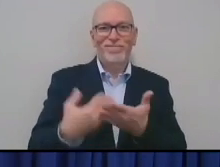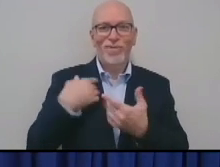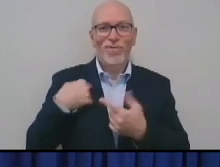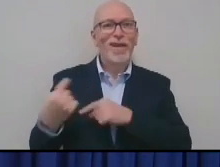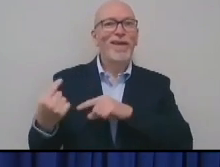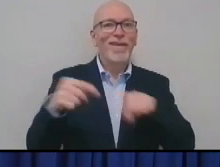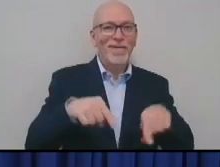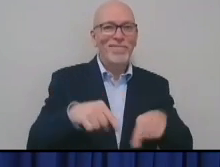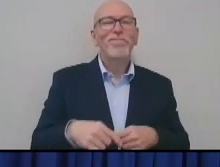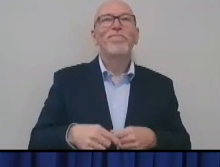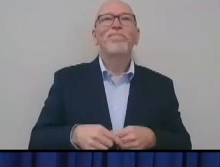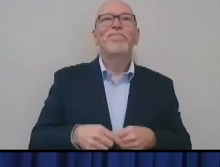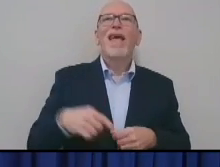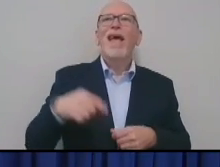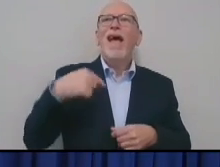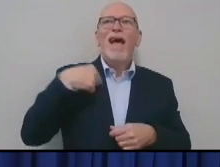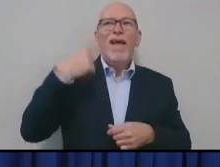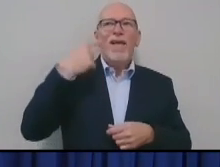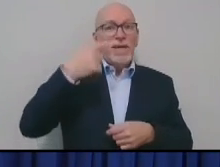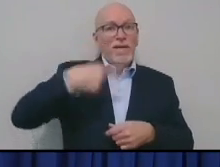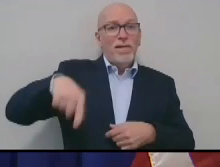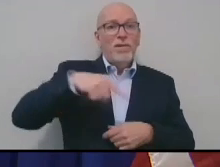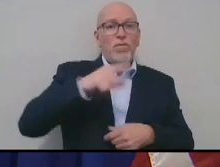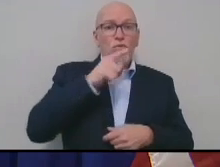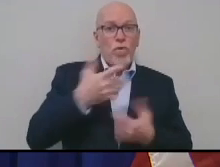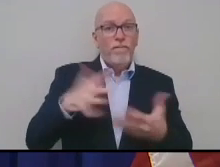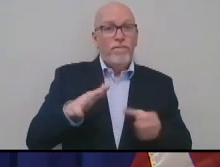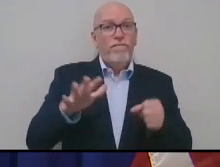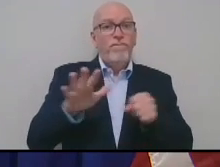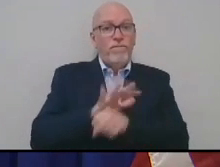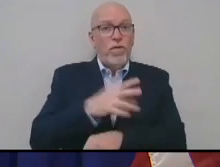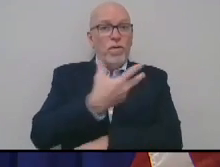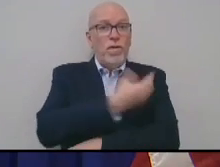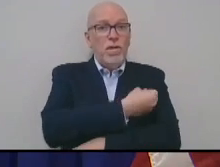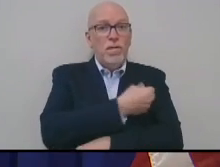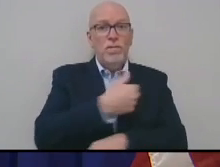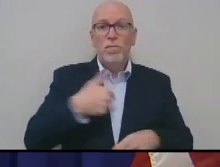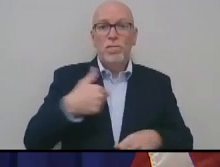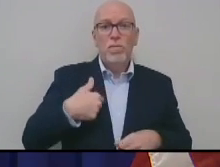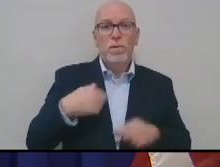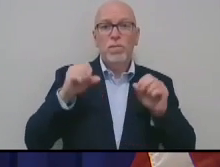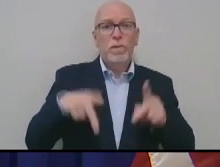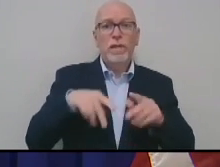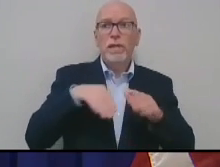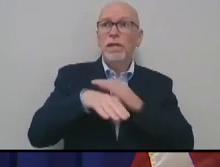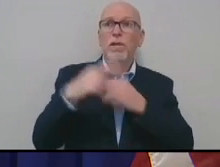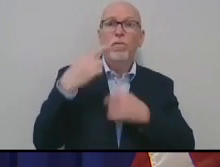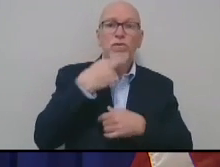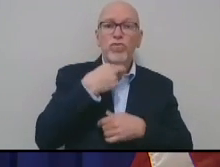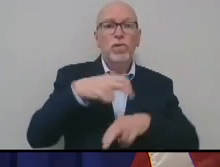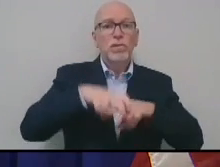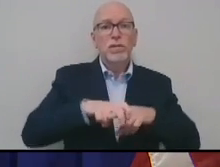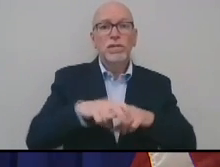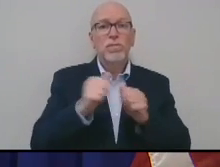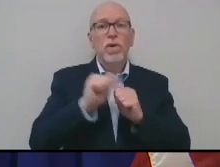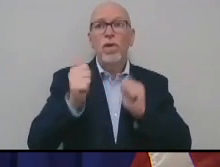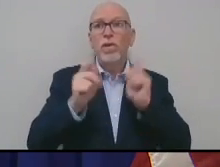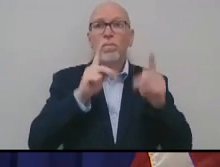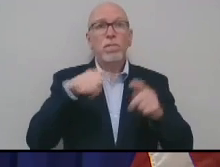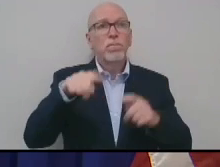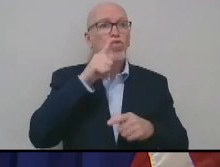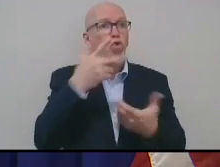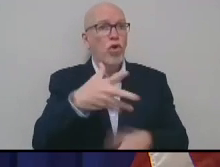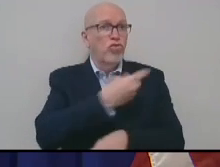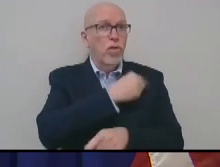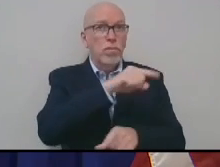I think that those of us that are fully immunized are very comfortable with going into a restaurant, sitting down with other fully immunized individuals